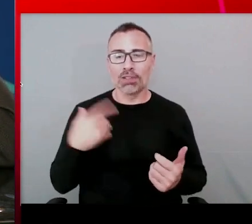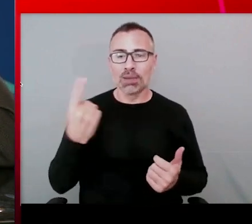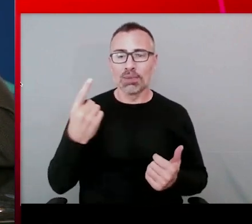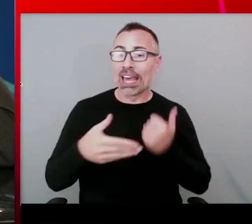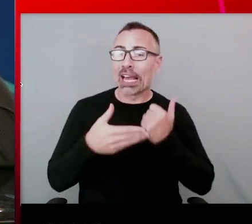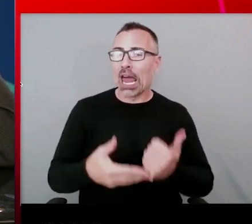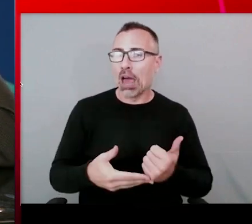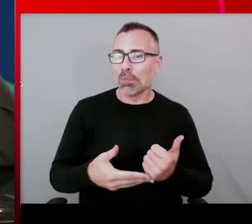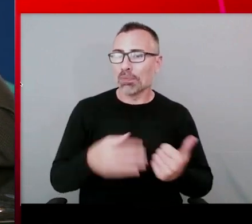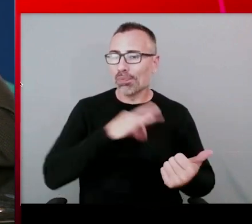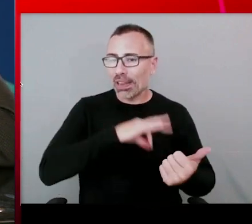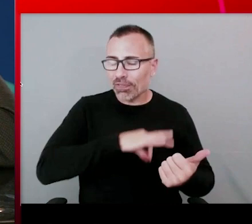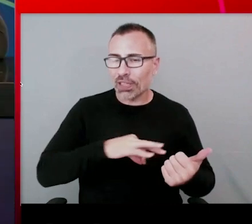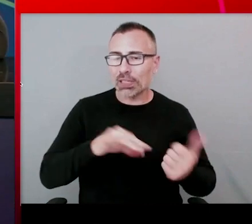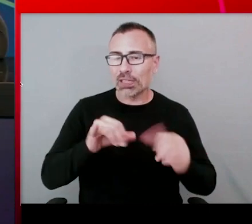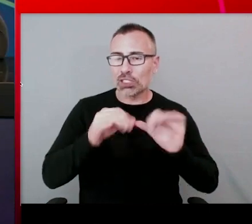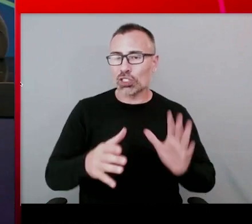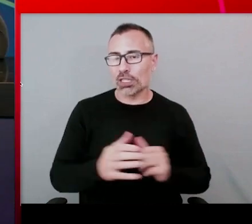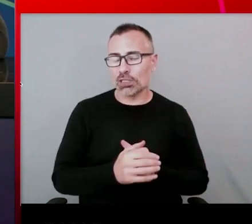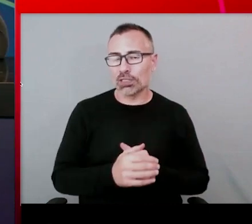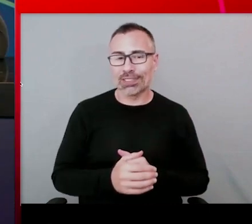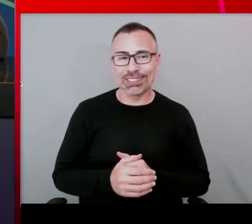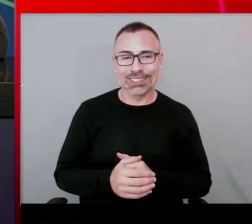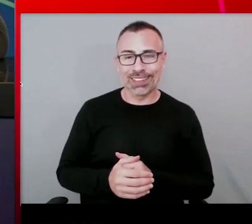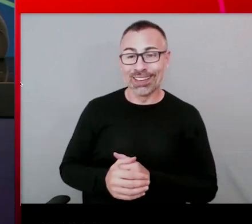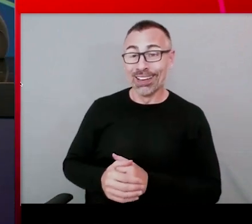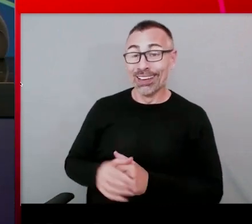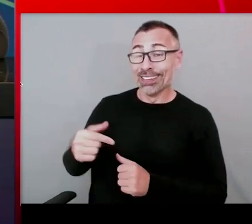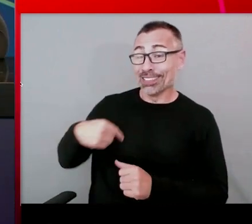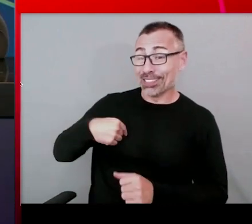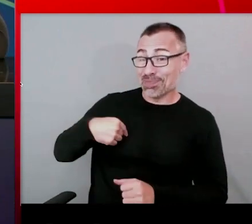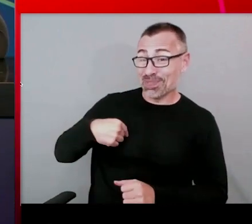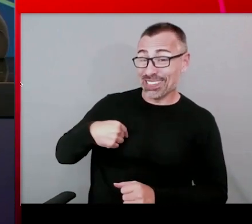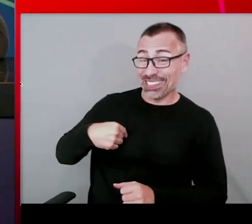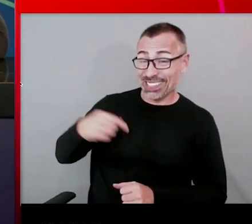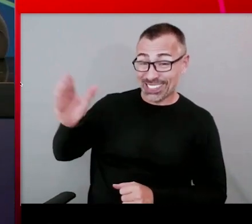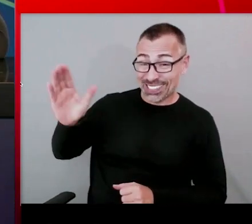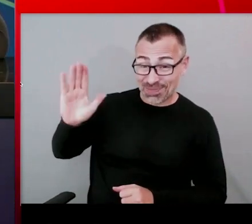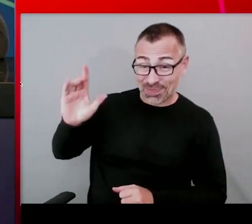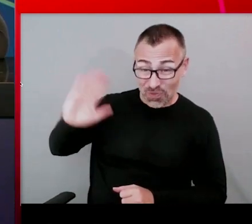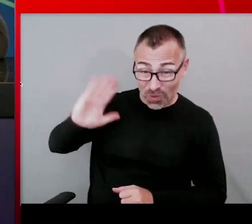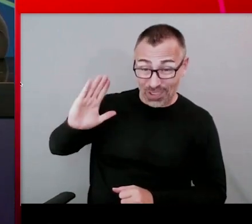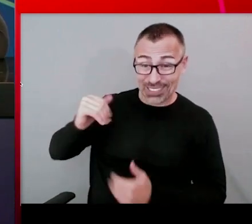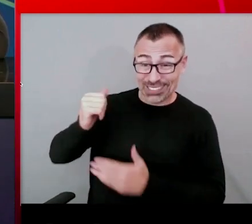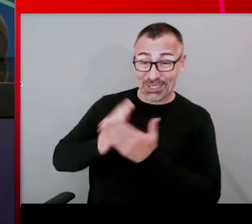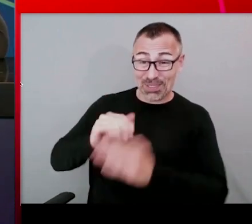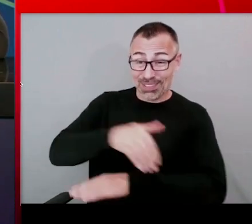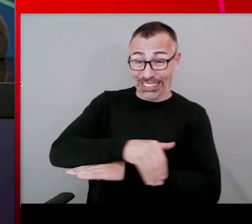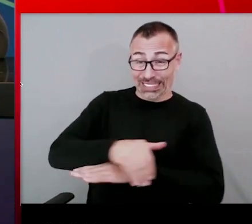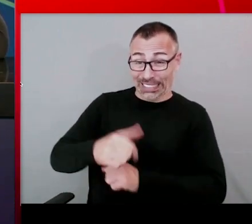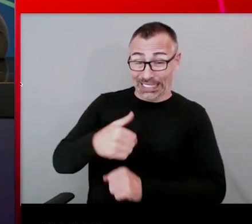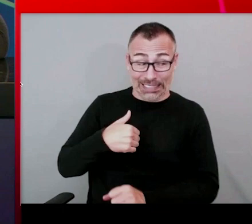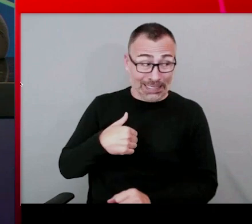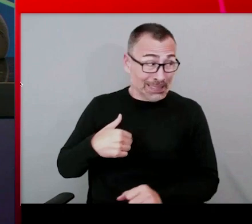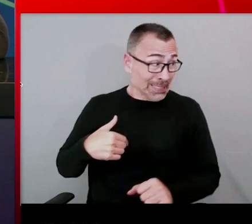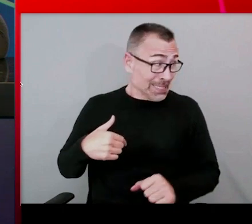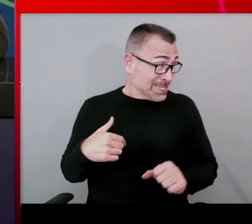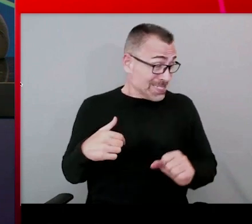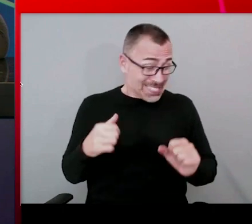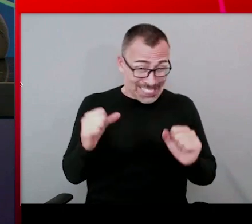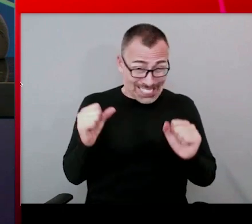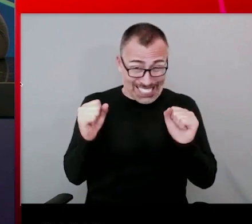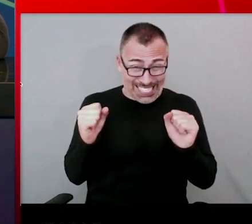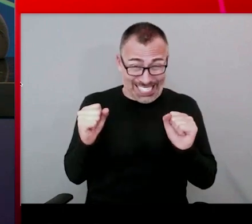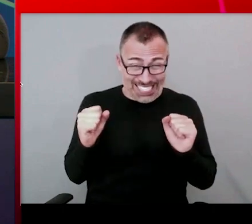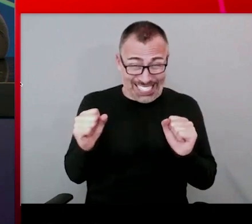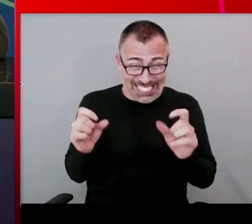way of working. I mean, to me, some of those nights, I dreaded because I knew, like releasing, we didn't do enough testing